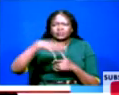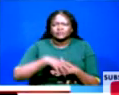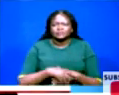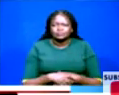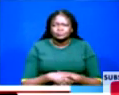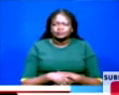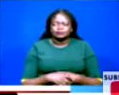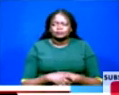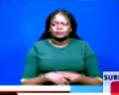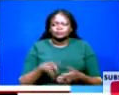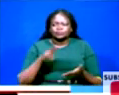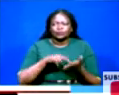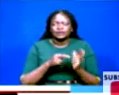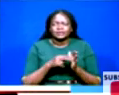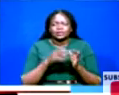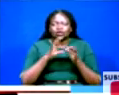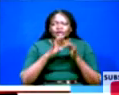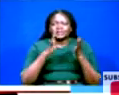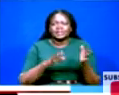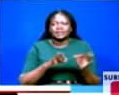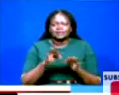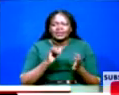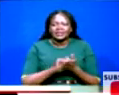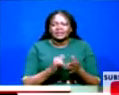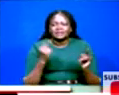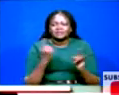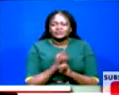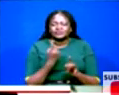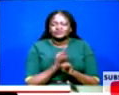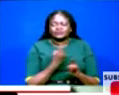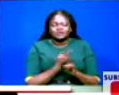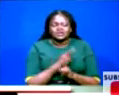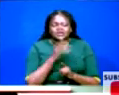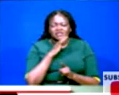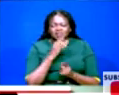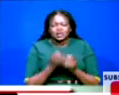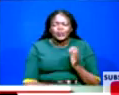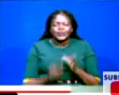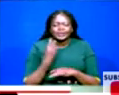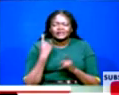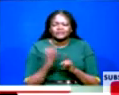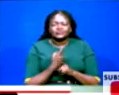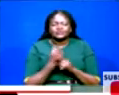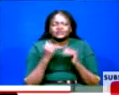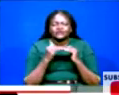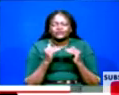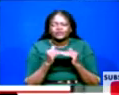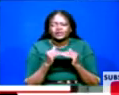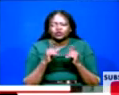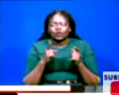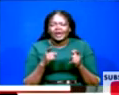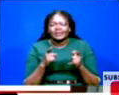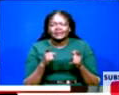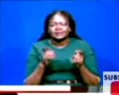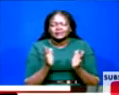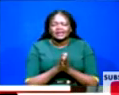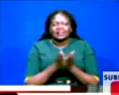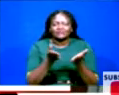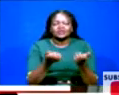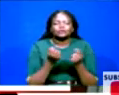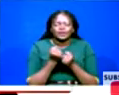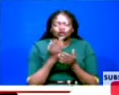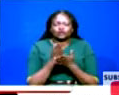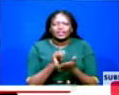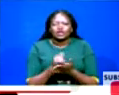The project coordinator explained that different types of refuse produce different levels of gas, hence the need to ensure that